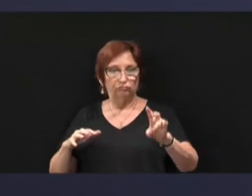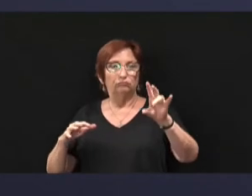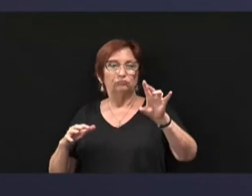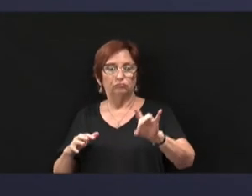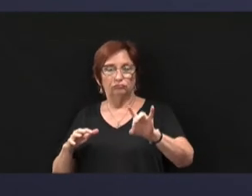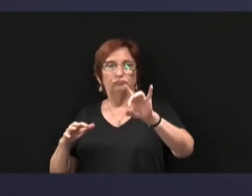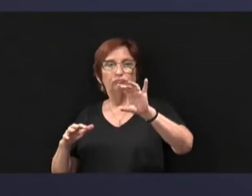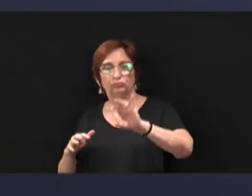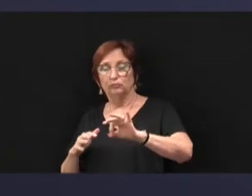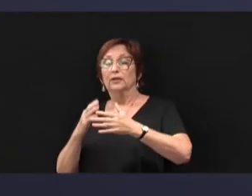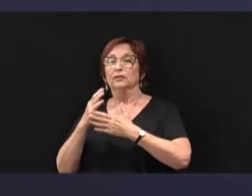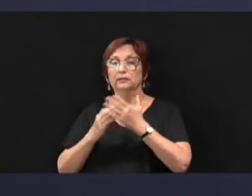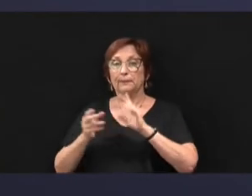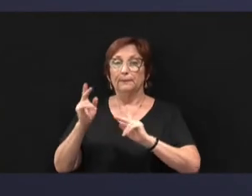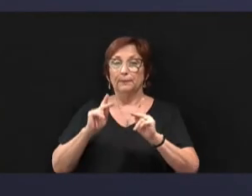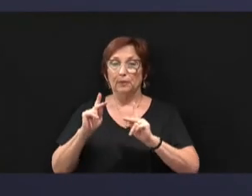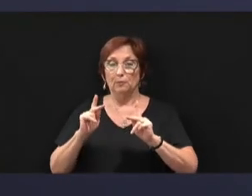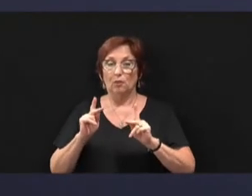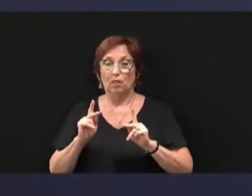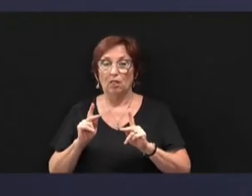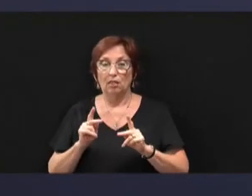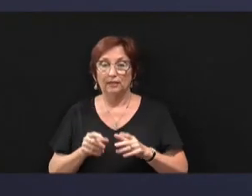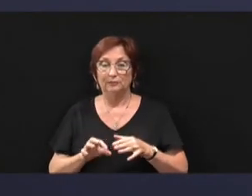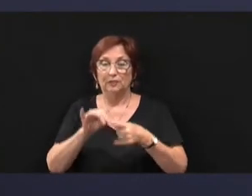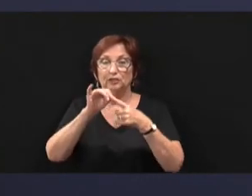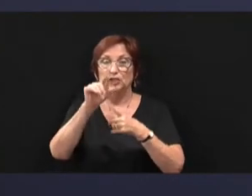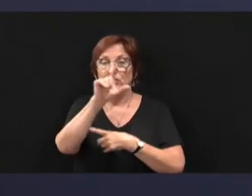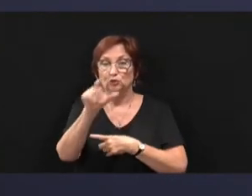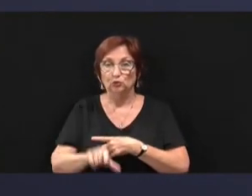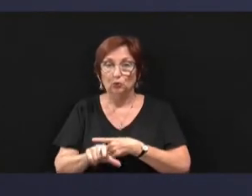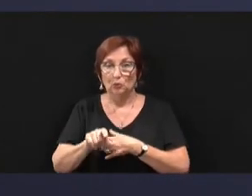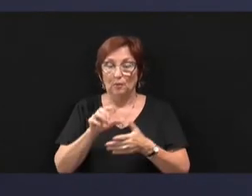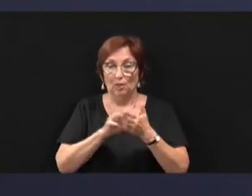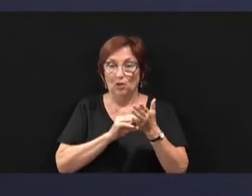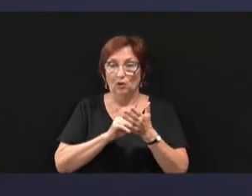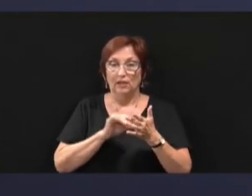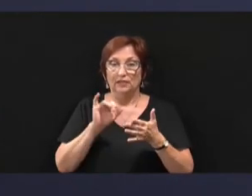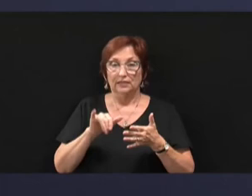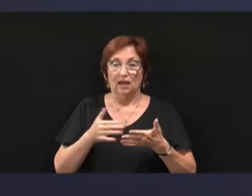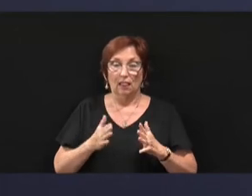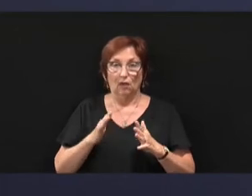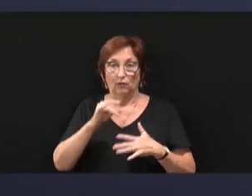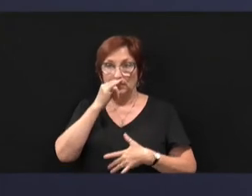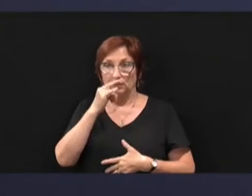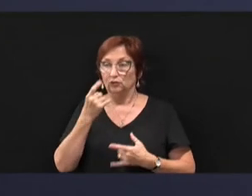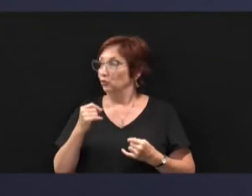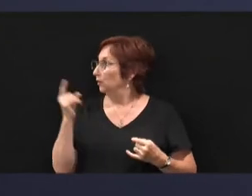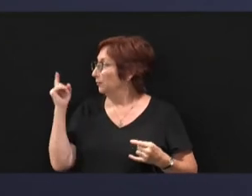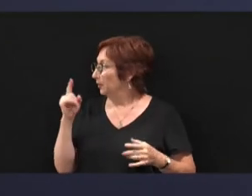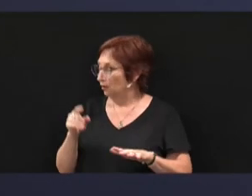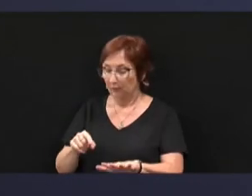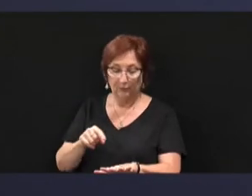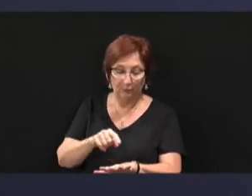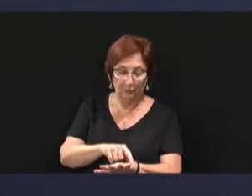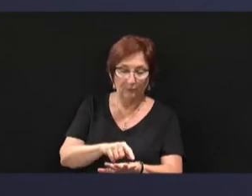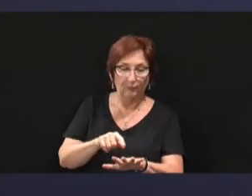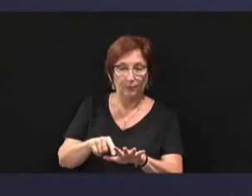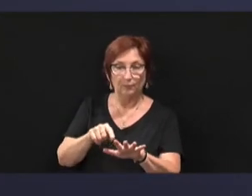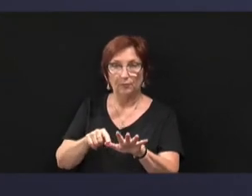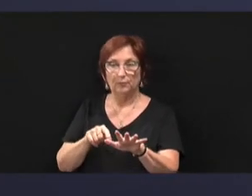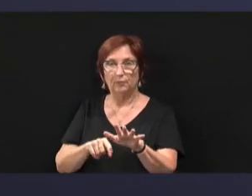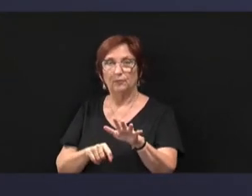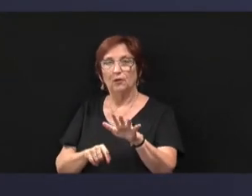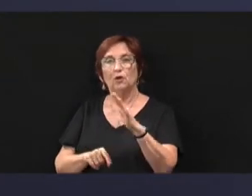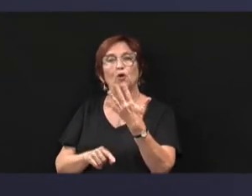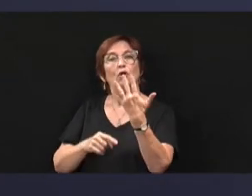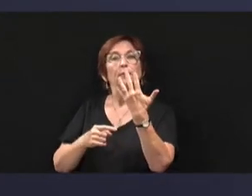Some people, especially in Zoom learning, is I let the kids do it up here so I can see what they're doing, because they